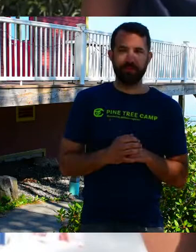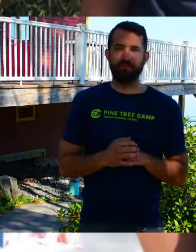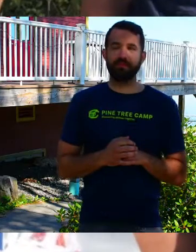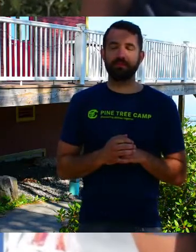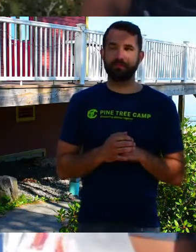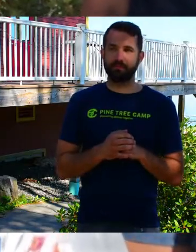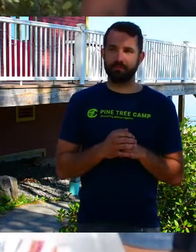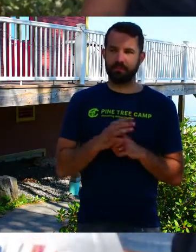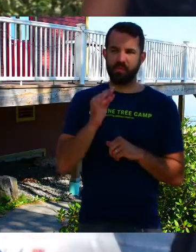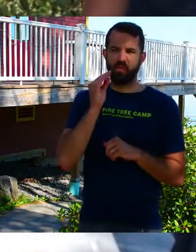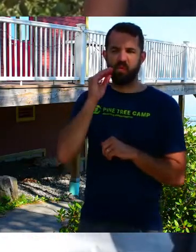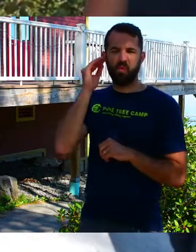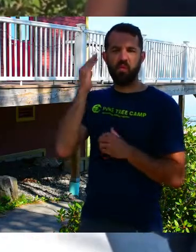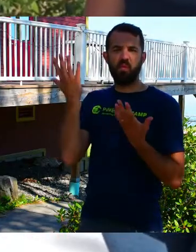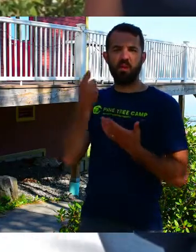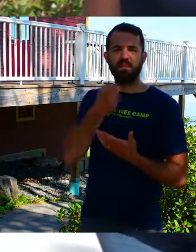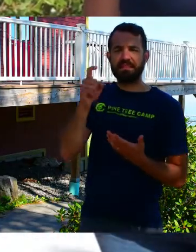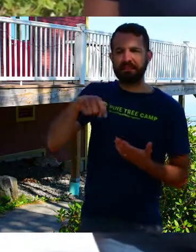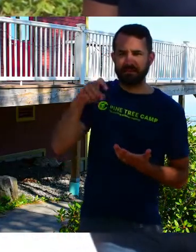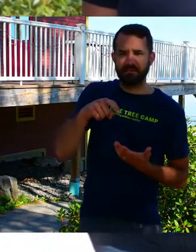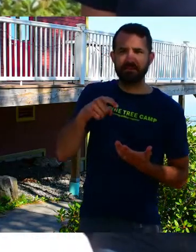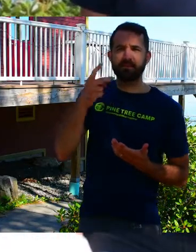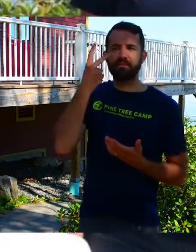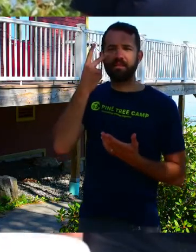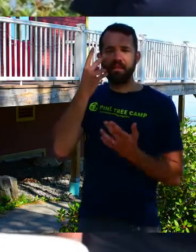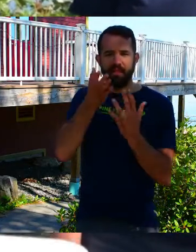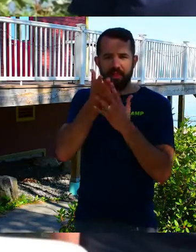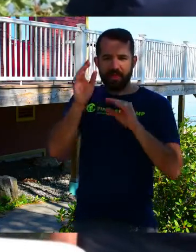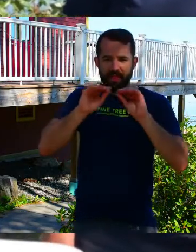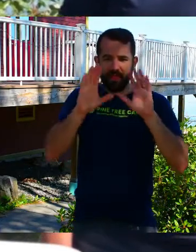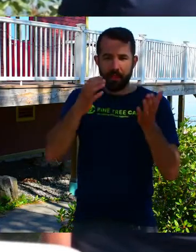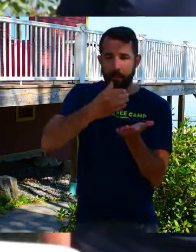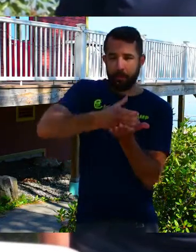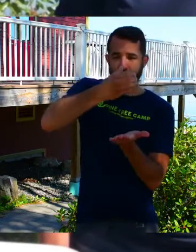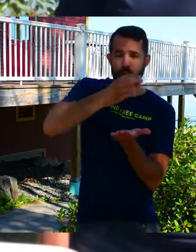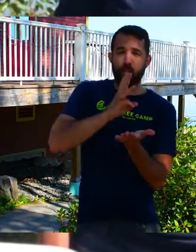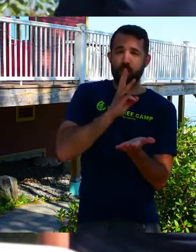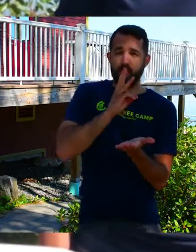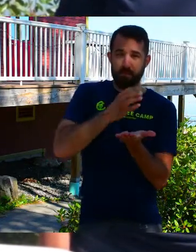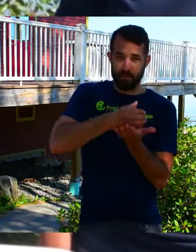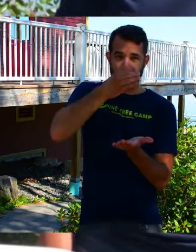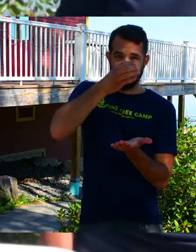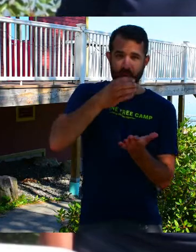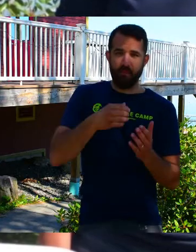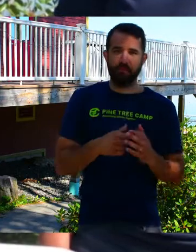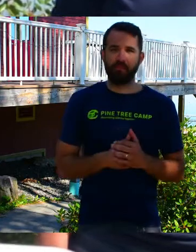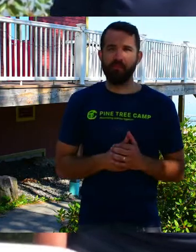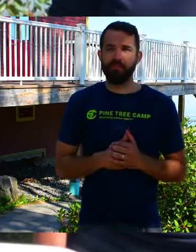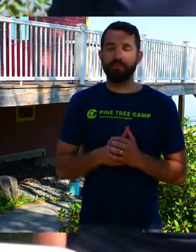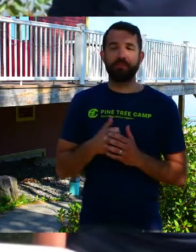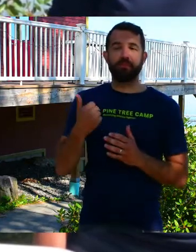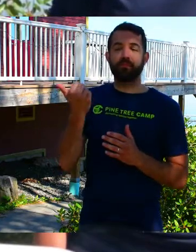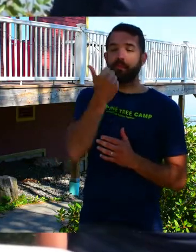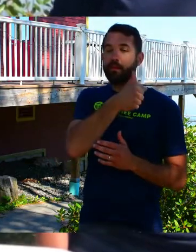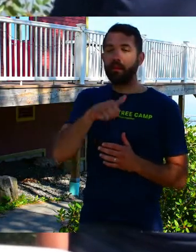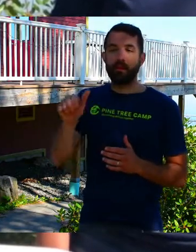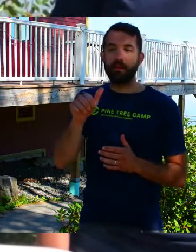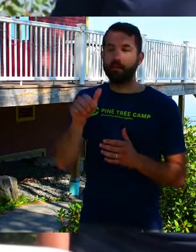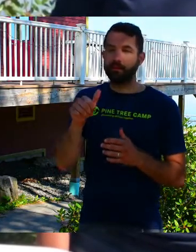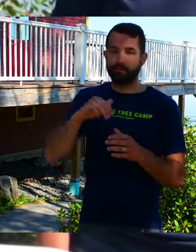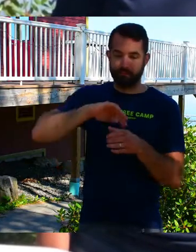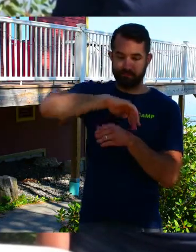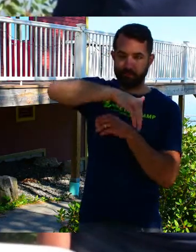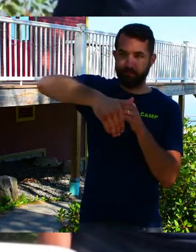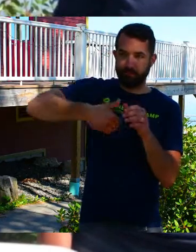is a clear plastic water bottle, or this happens to be a soda bottle. And you're gonna wanna remove the cover from it so we can see what's happening on the